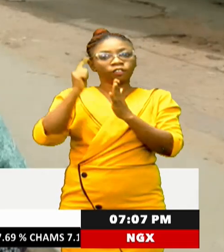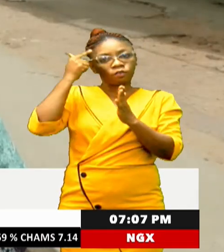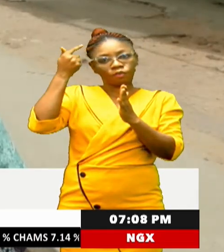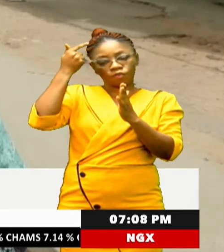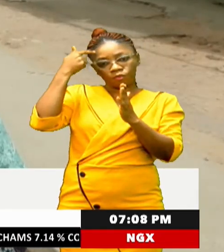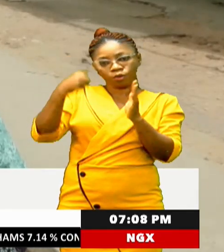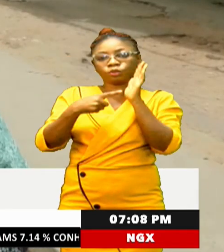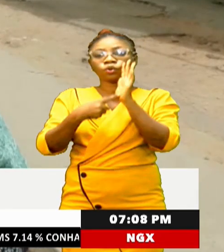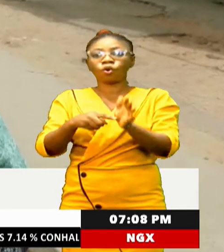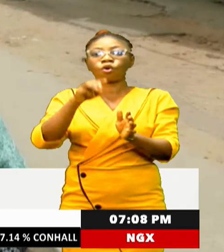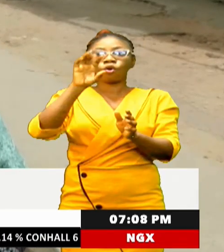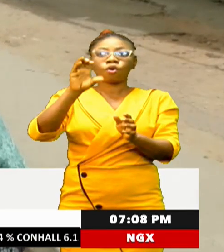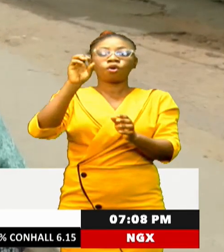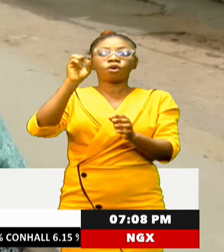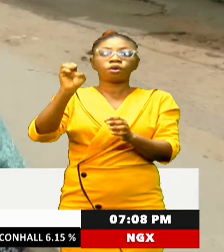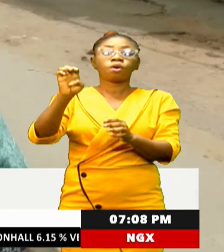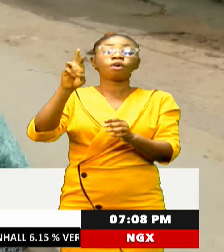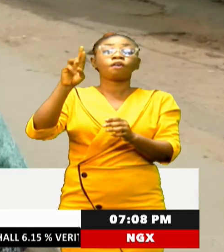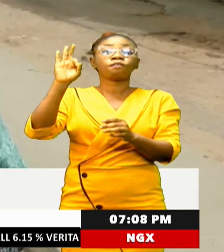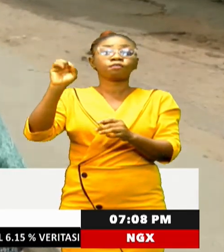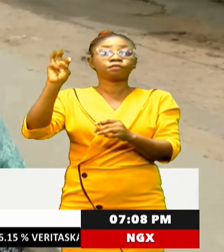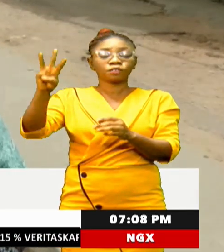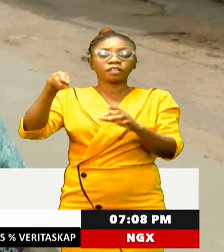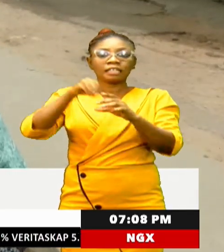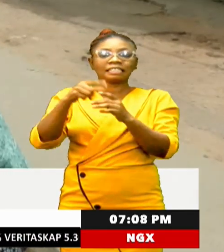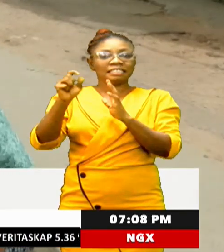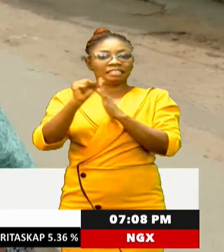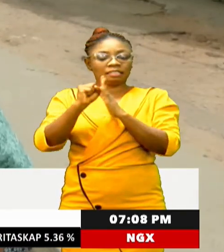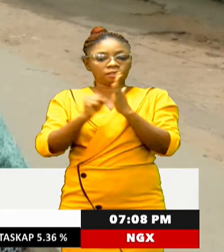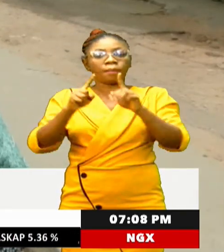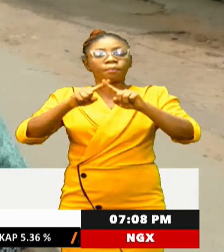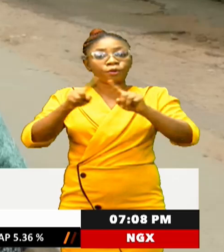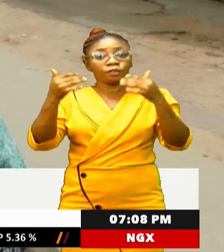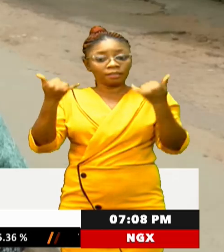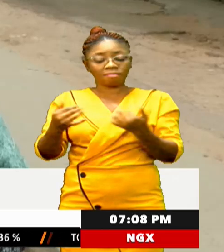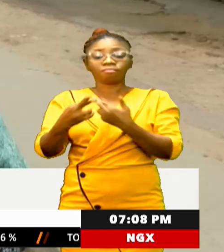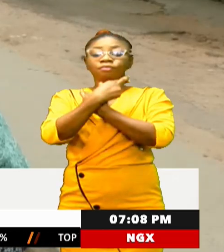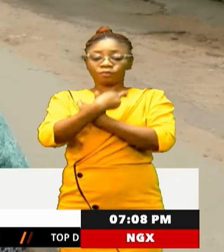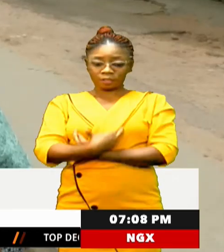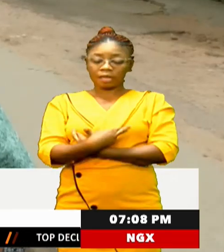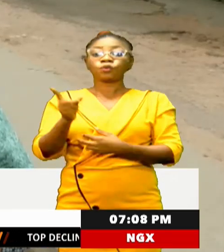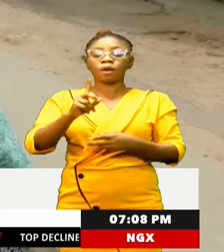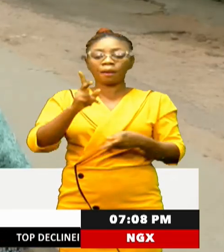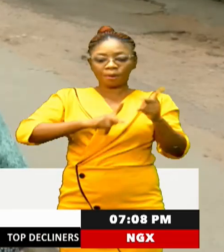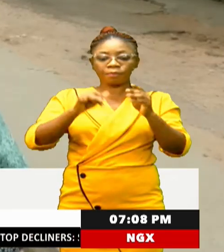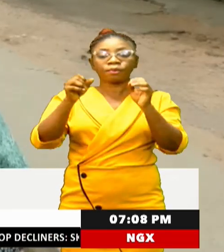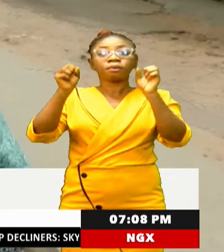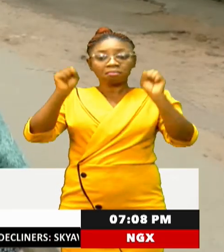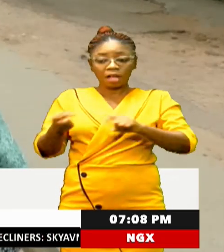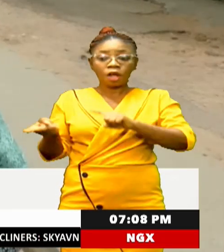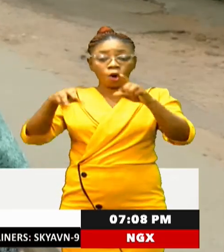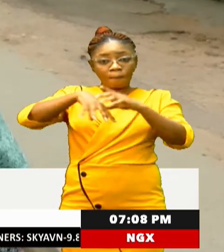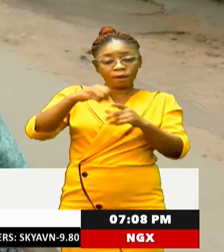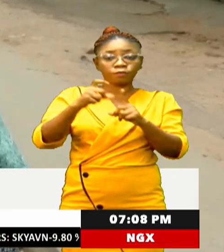in the state. But now the state have relaxed the curfew where people can come out from 8 a.m.